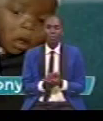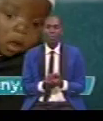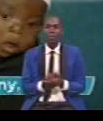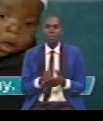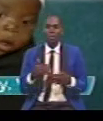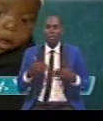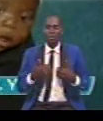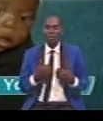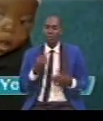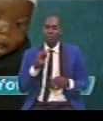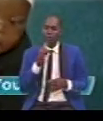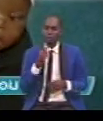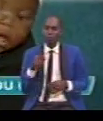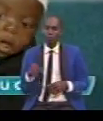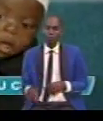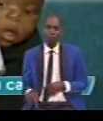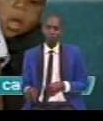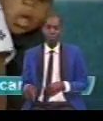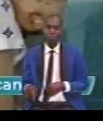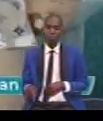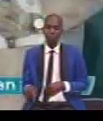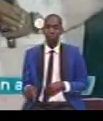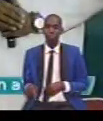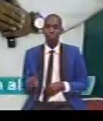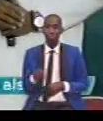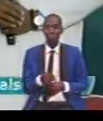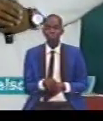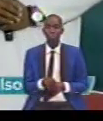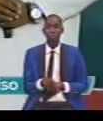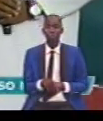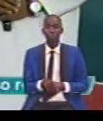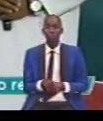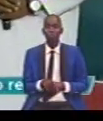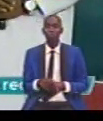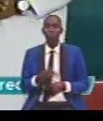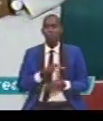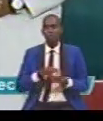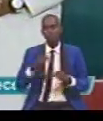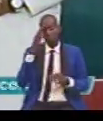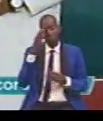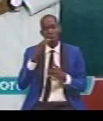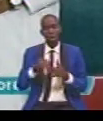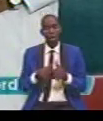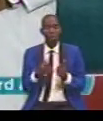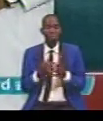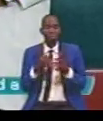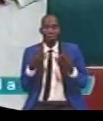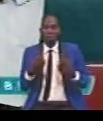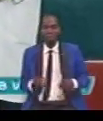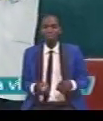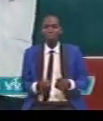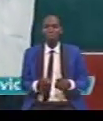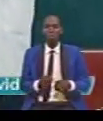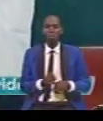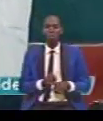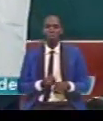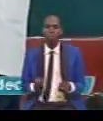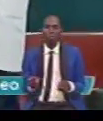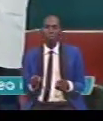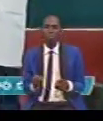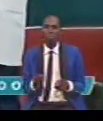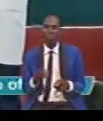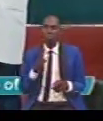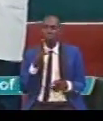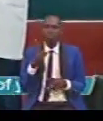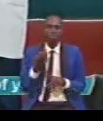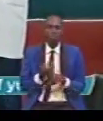having a severe pain on my ink. Here, I didn't know what happened to me, but suddenly in past 2 months I've